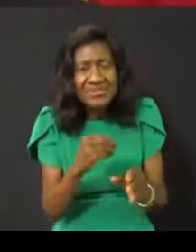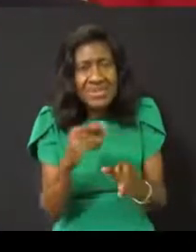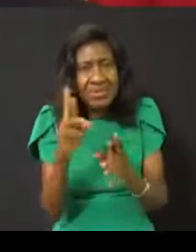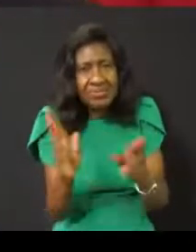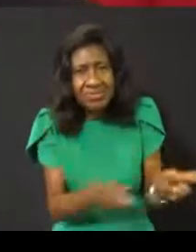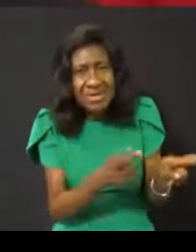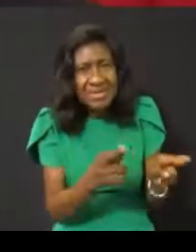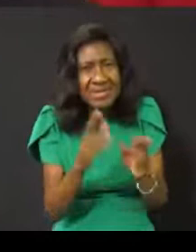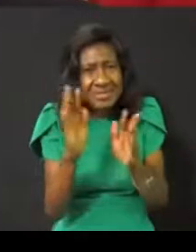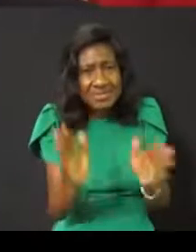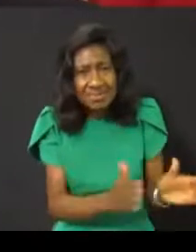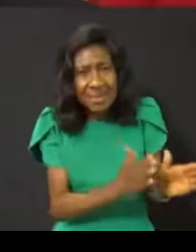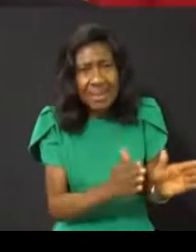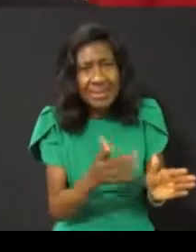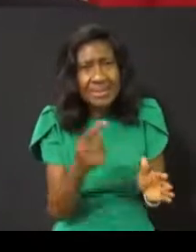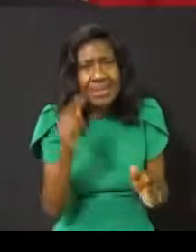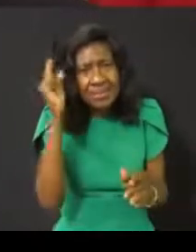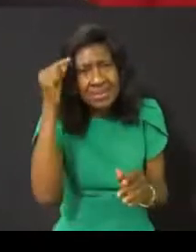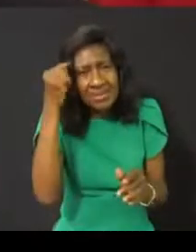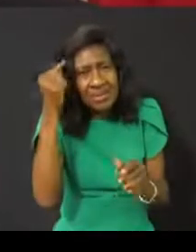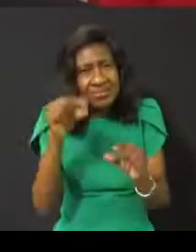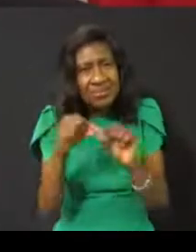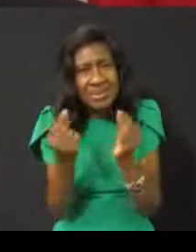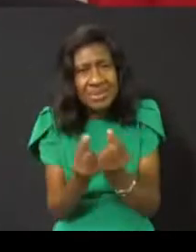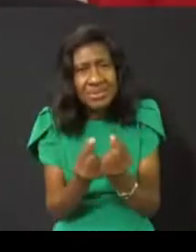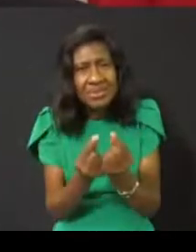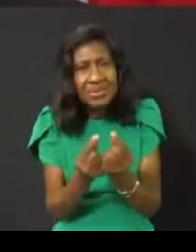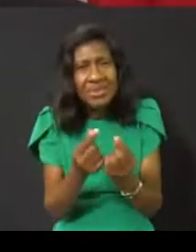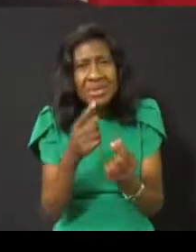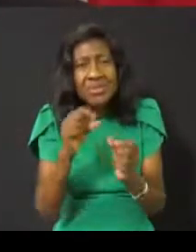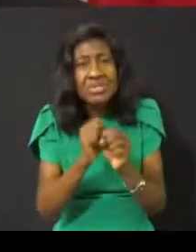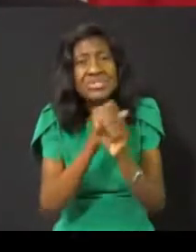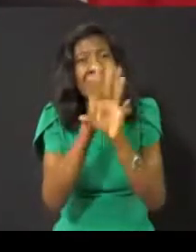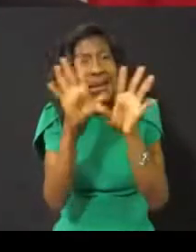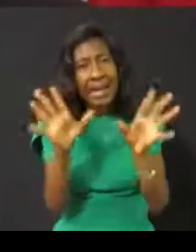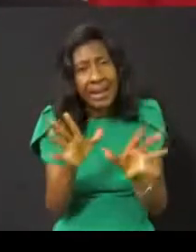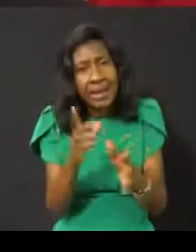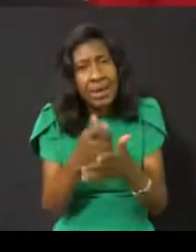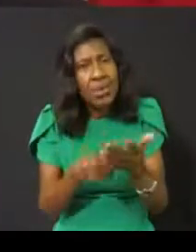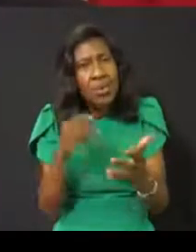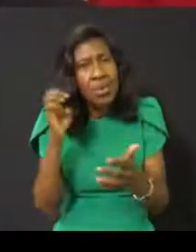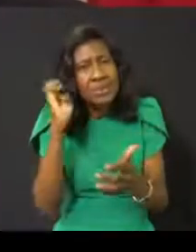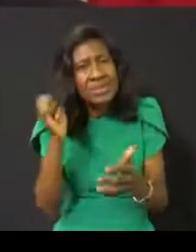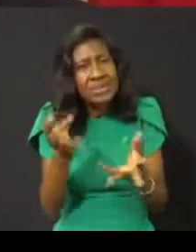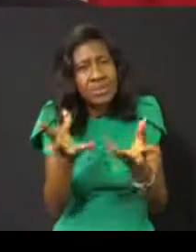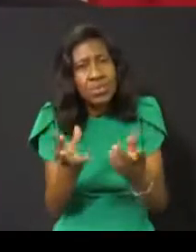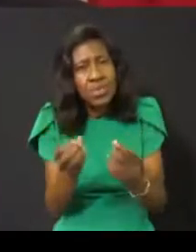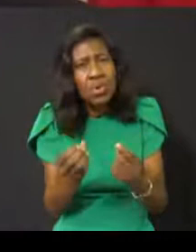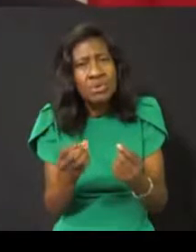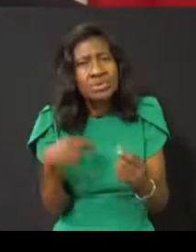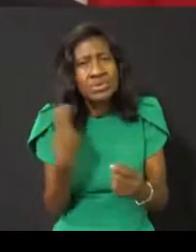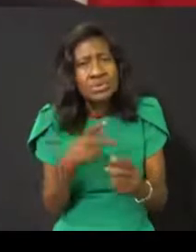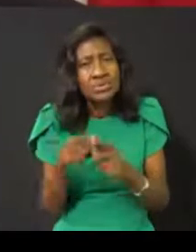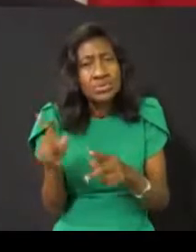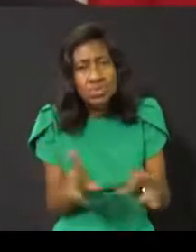The government was very clear in what it wants to achieve, and our statement of intent